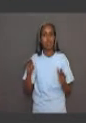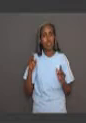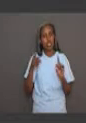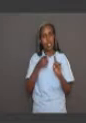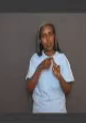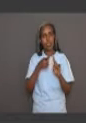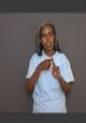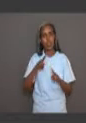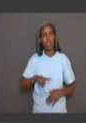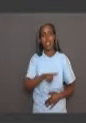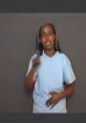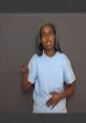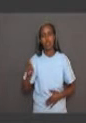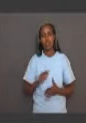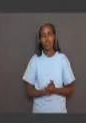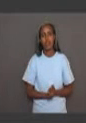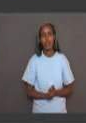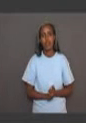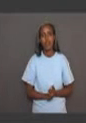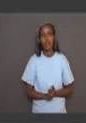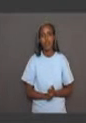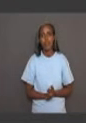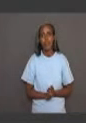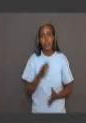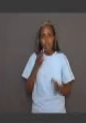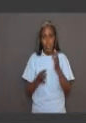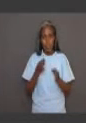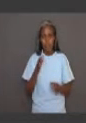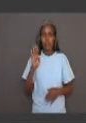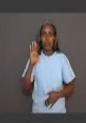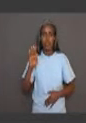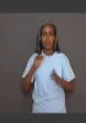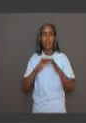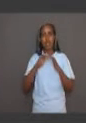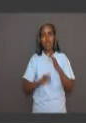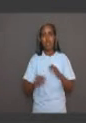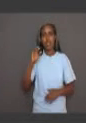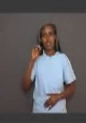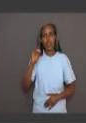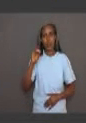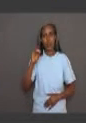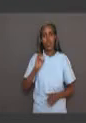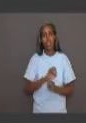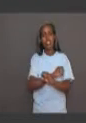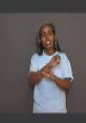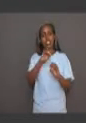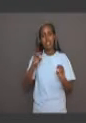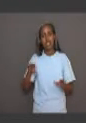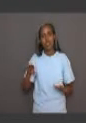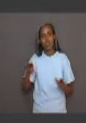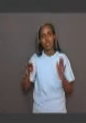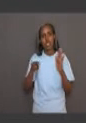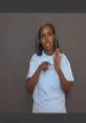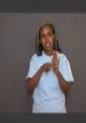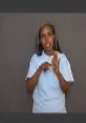is positively skewed. If beta is less than 0, the